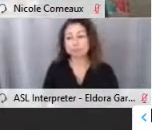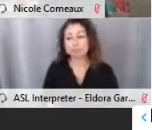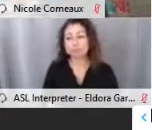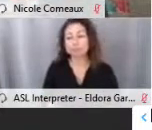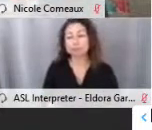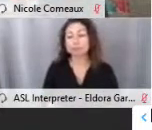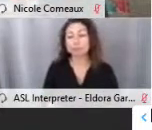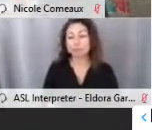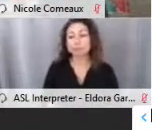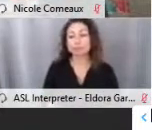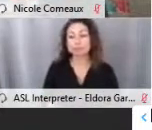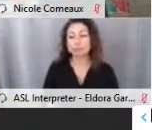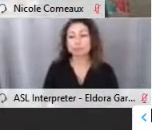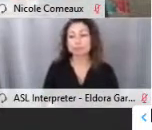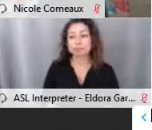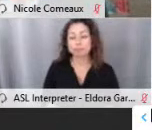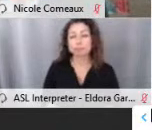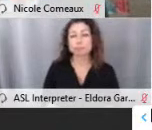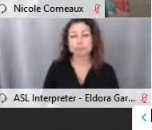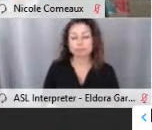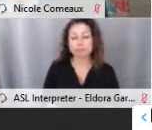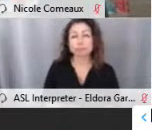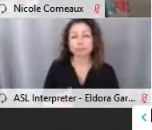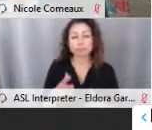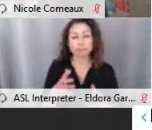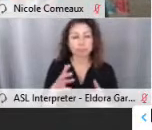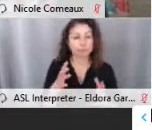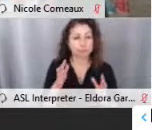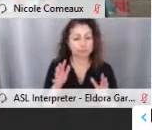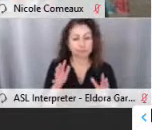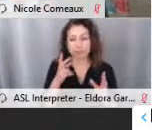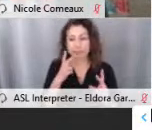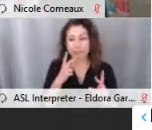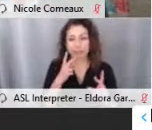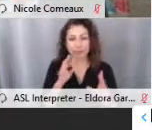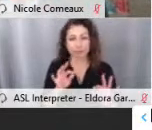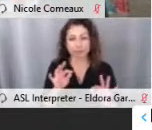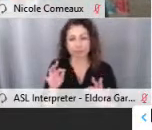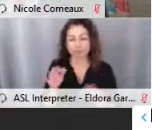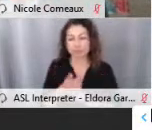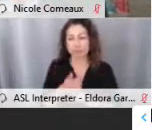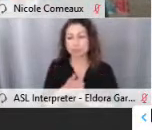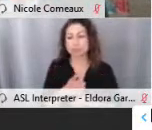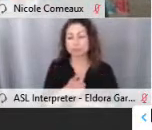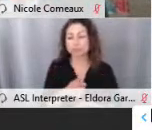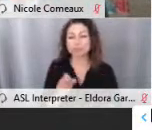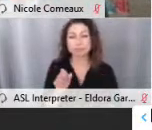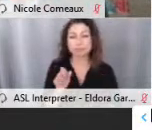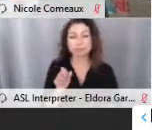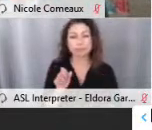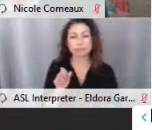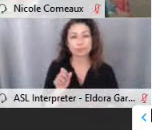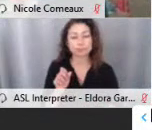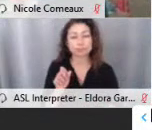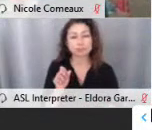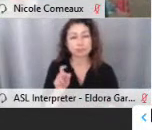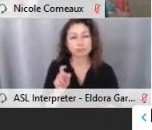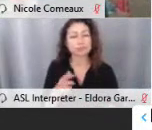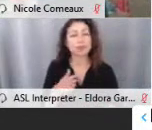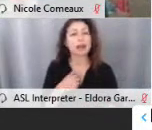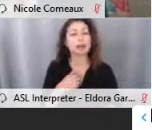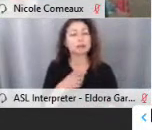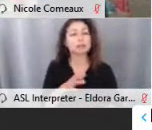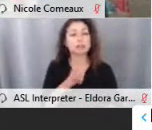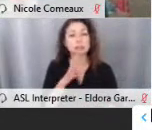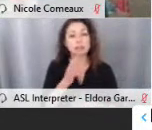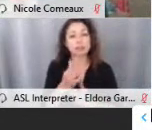Let's see. I have to make sure I can see you. Okay. So I'm speaking